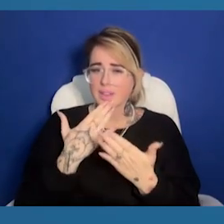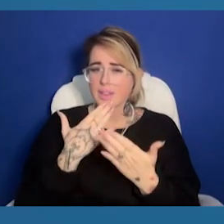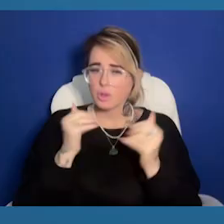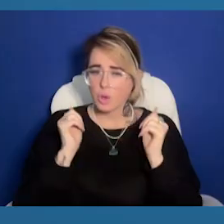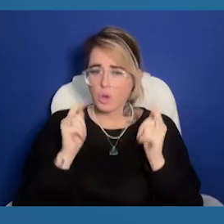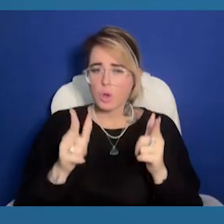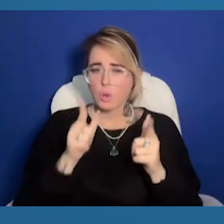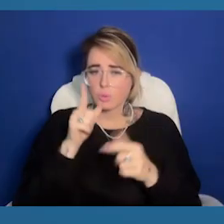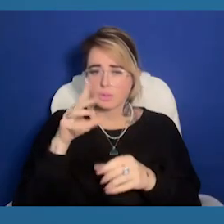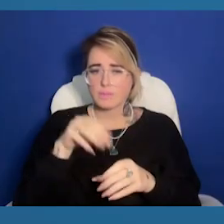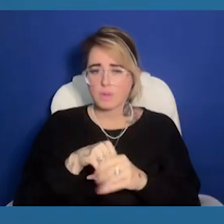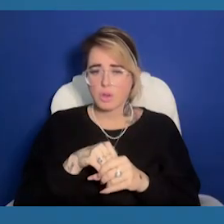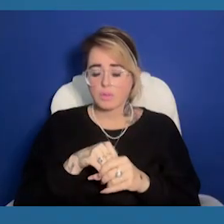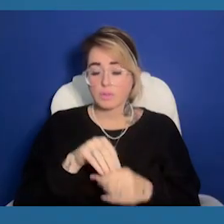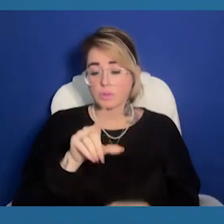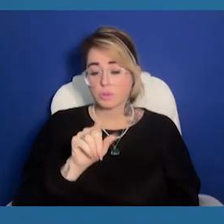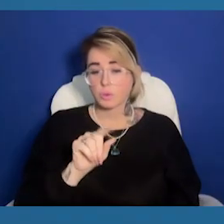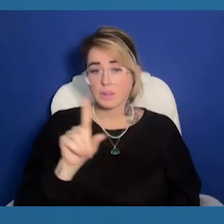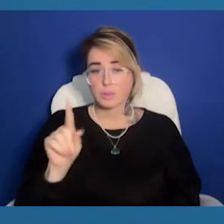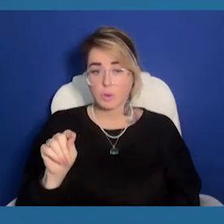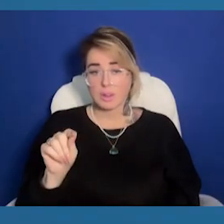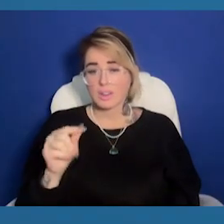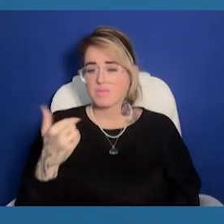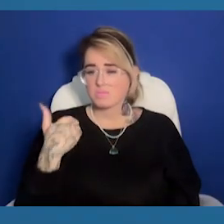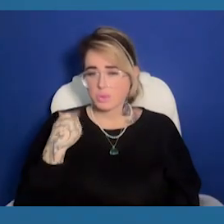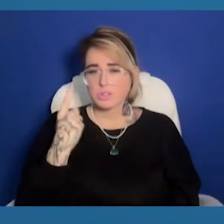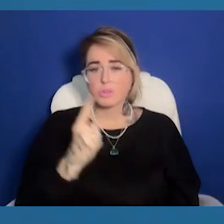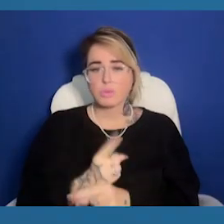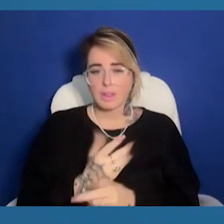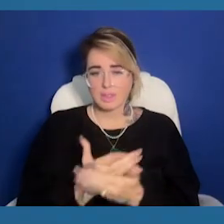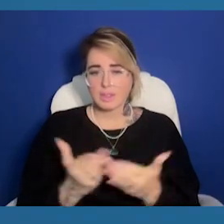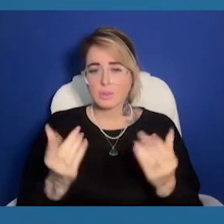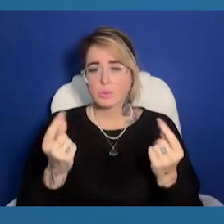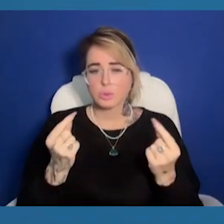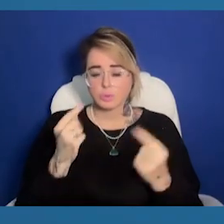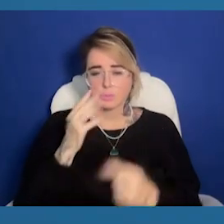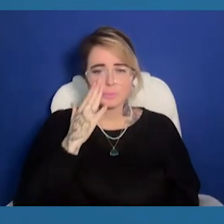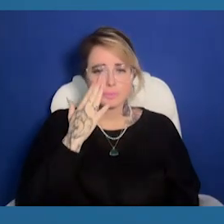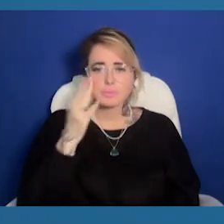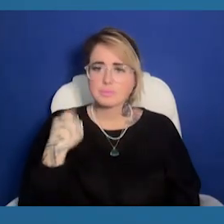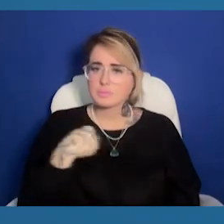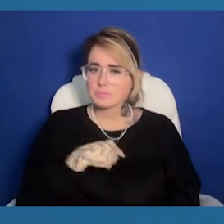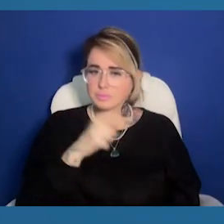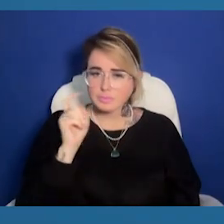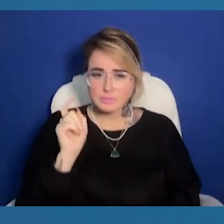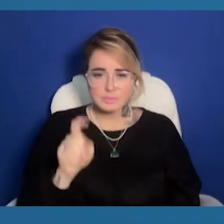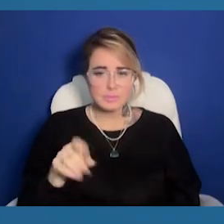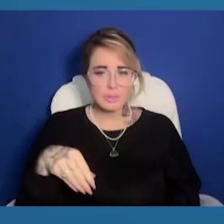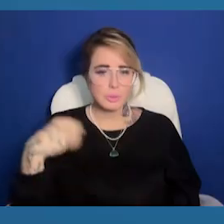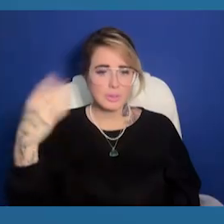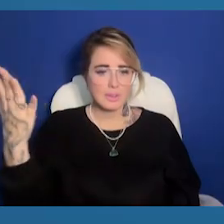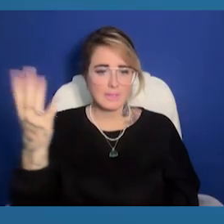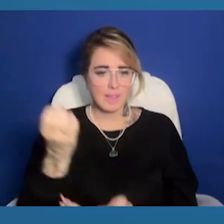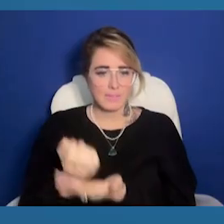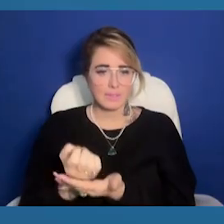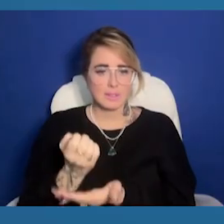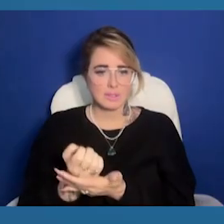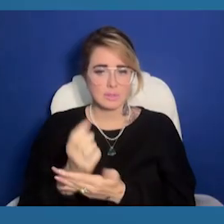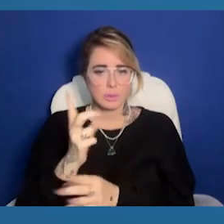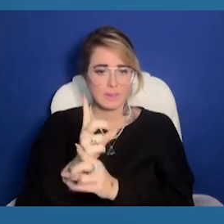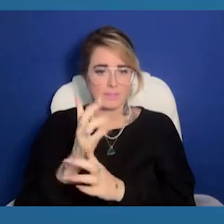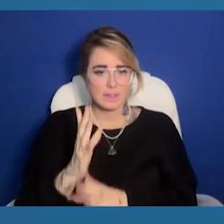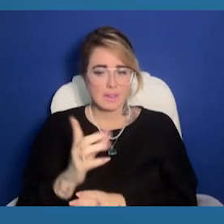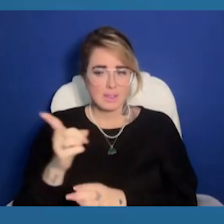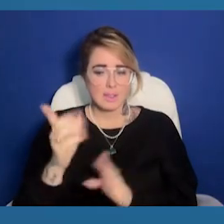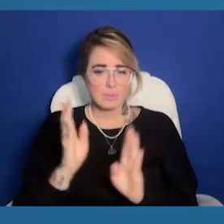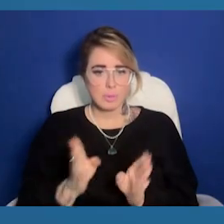is involved. In 2020, it was the right thing to do. We needed to turn over evidence to defendants so that they could prepare for their